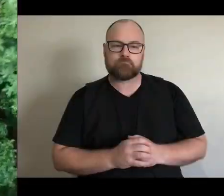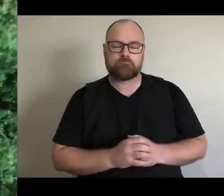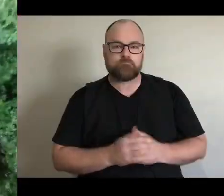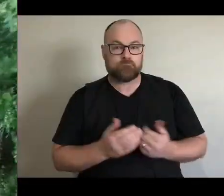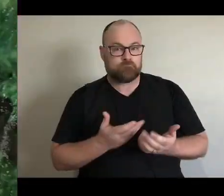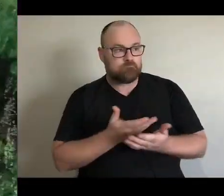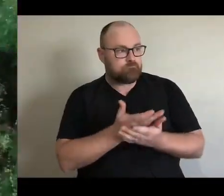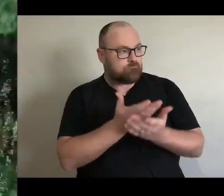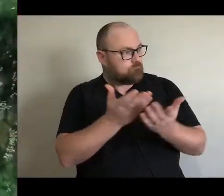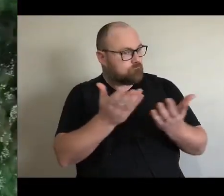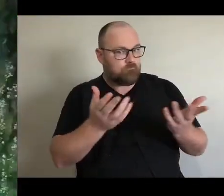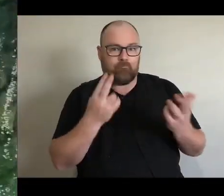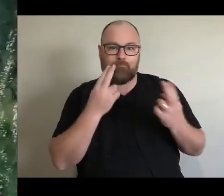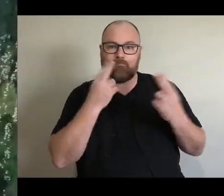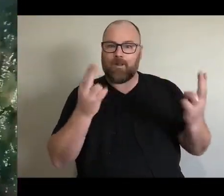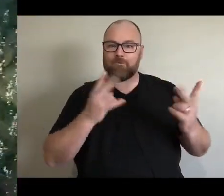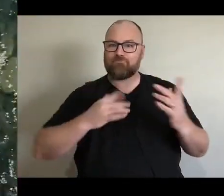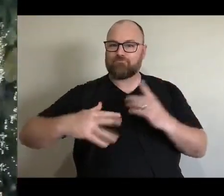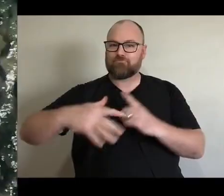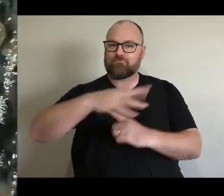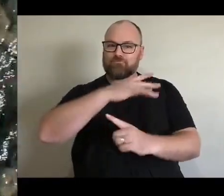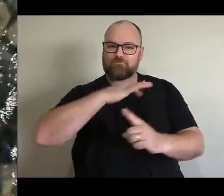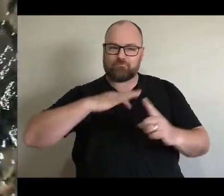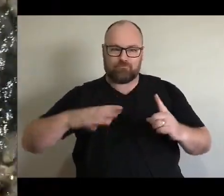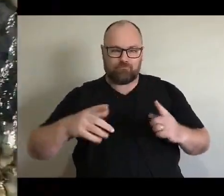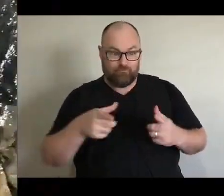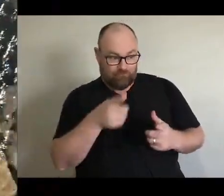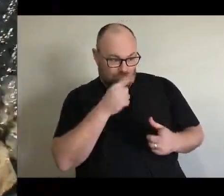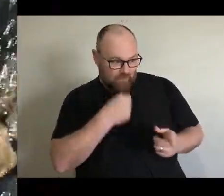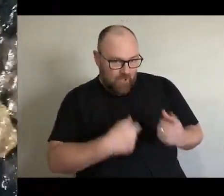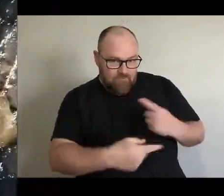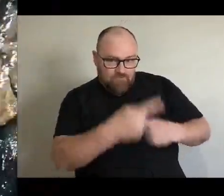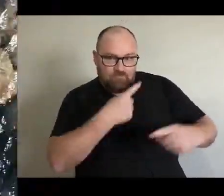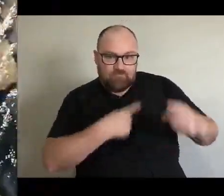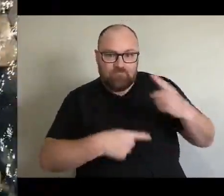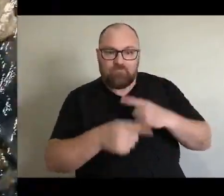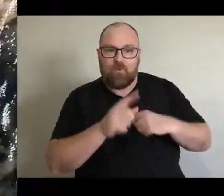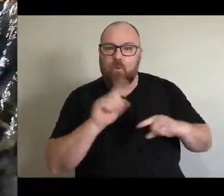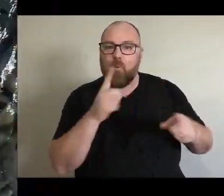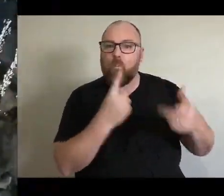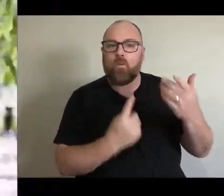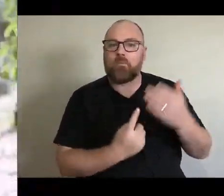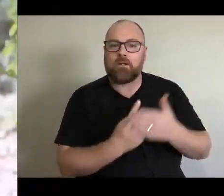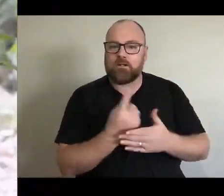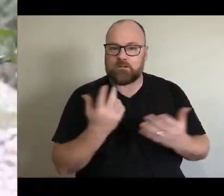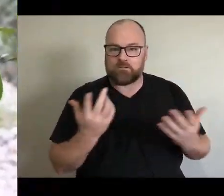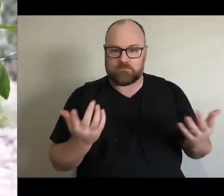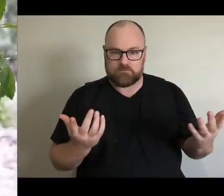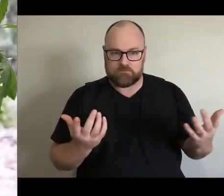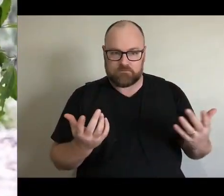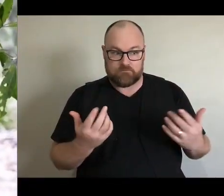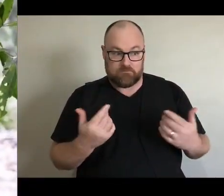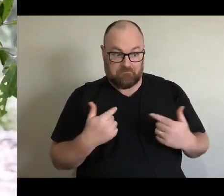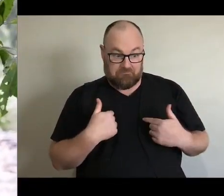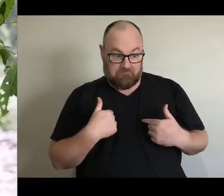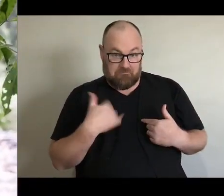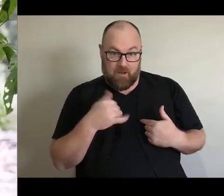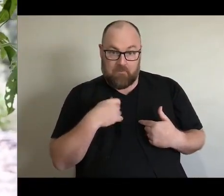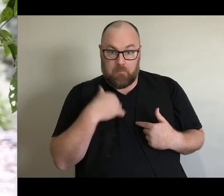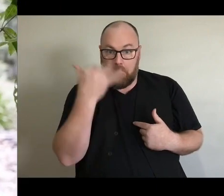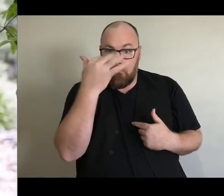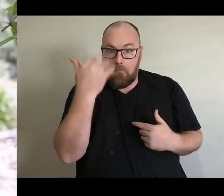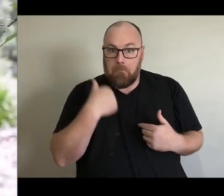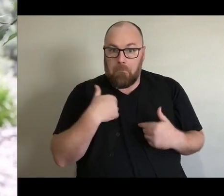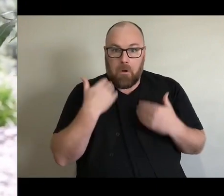our natural environment can tell us a lot about what's happening that we may not be aware of.